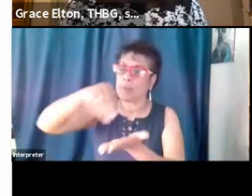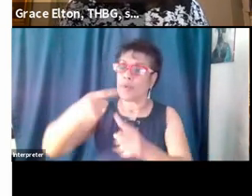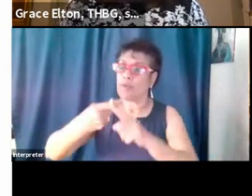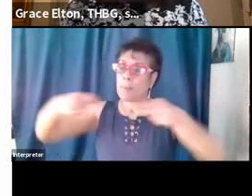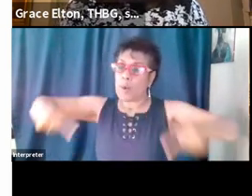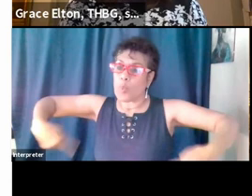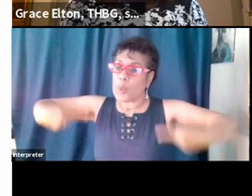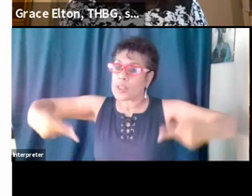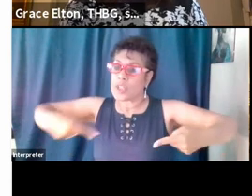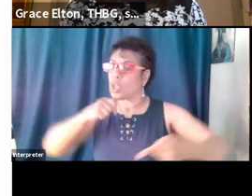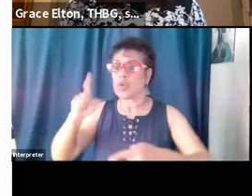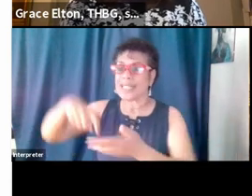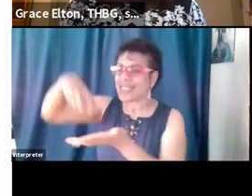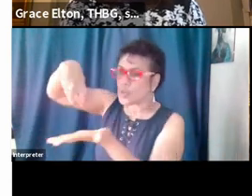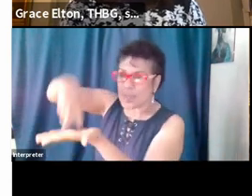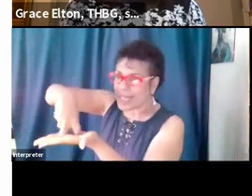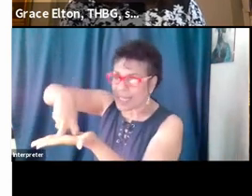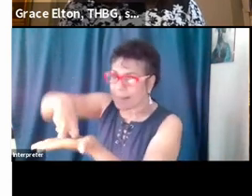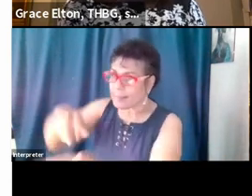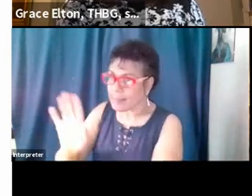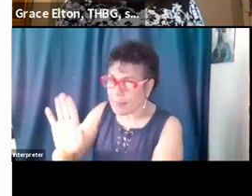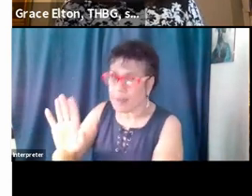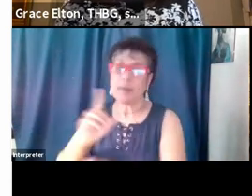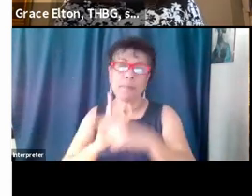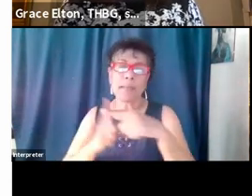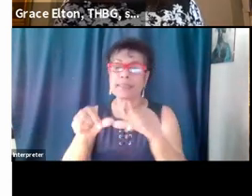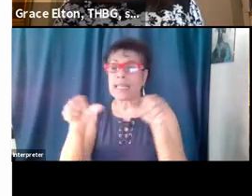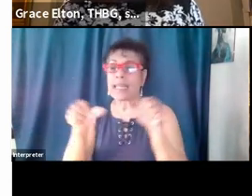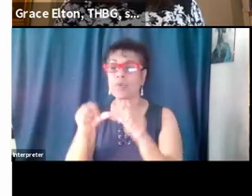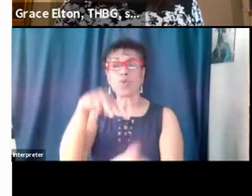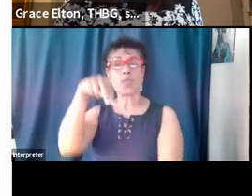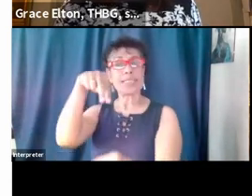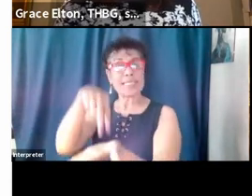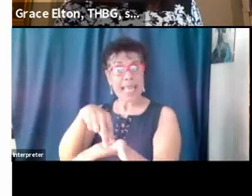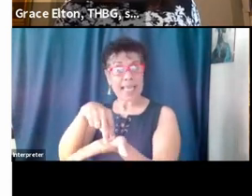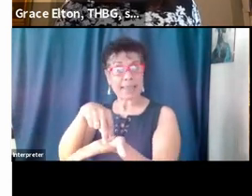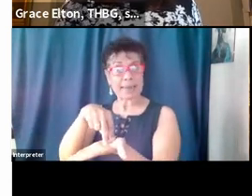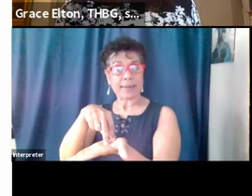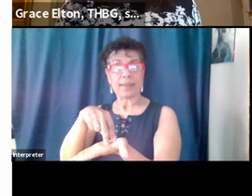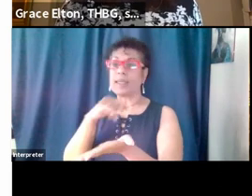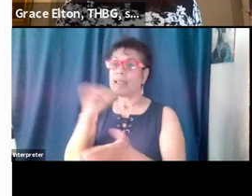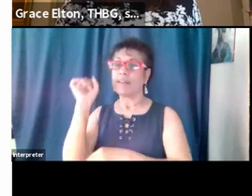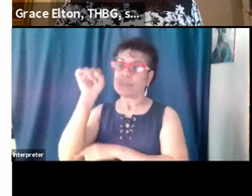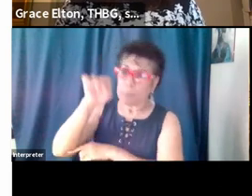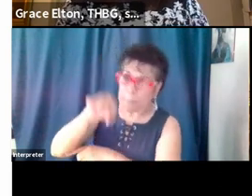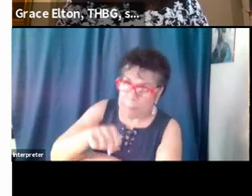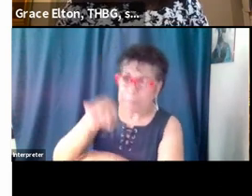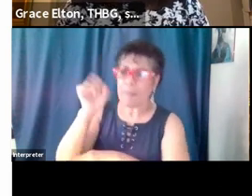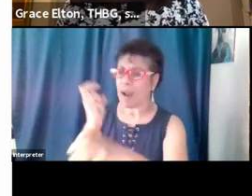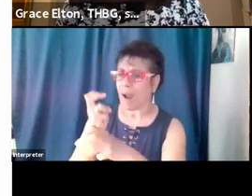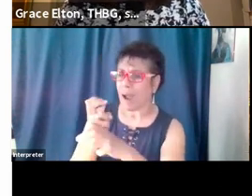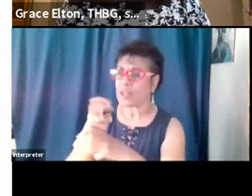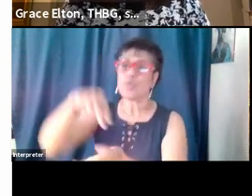without having to kneel on the ground. There's also areas where you can stand in garden if bending and squatting and sitting is not comfortable